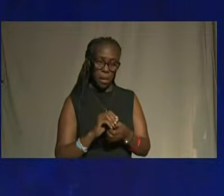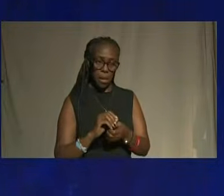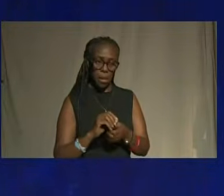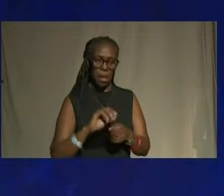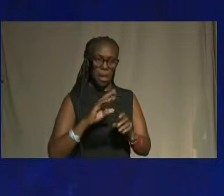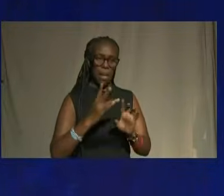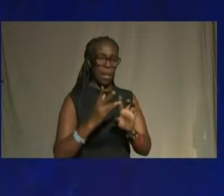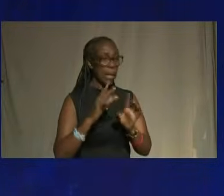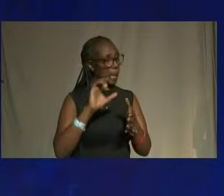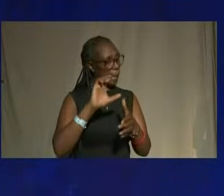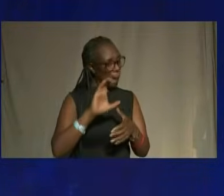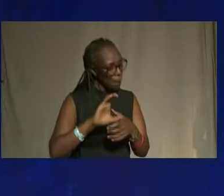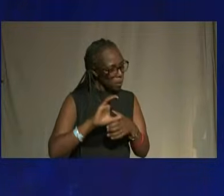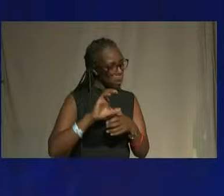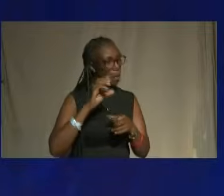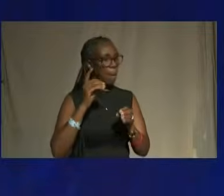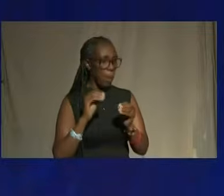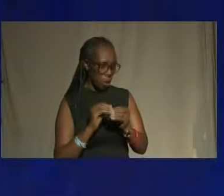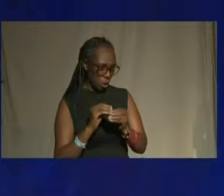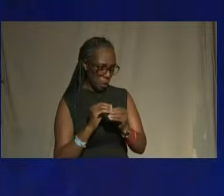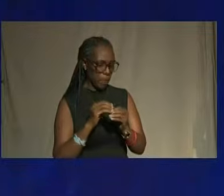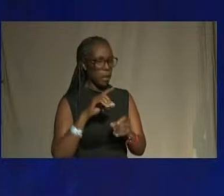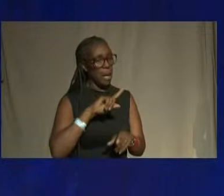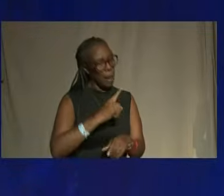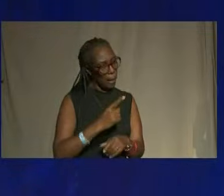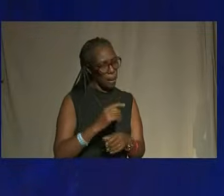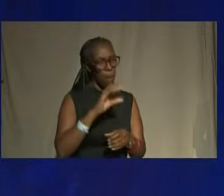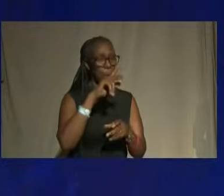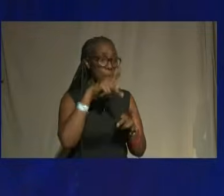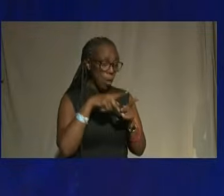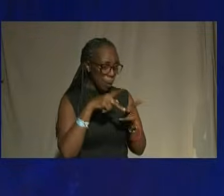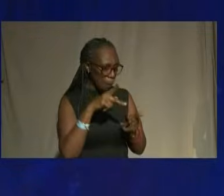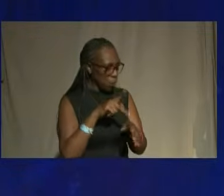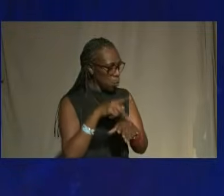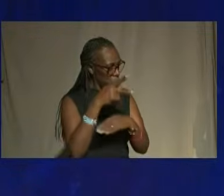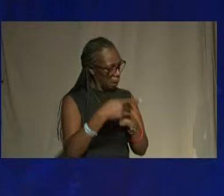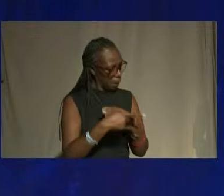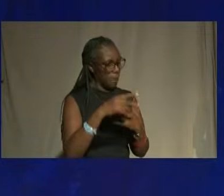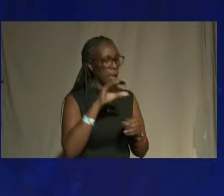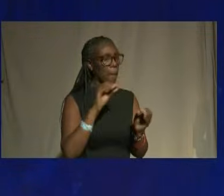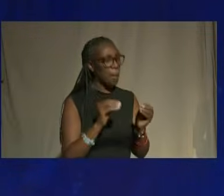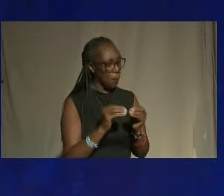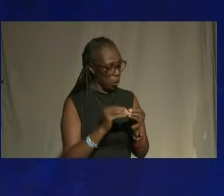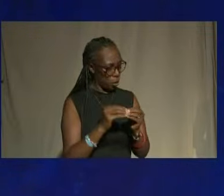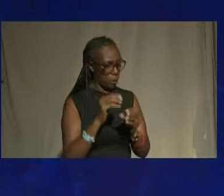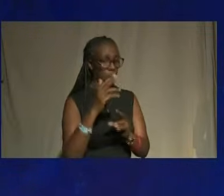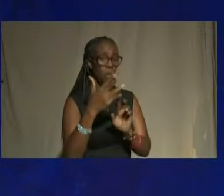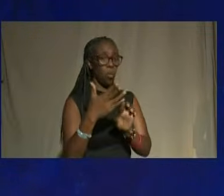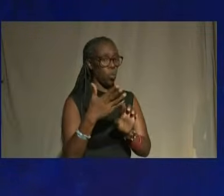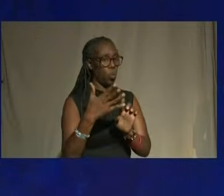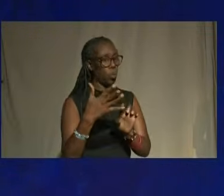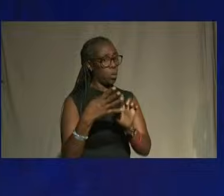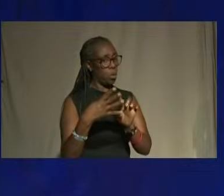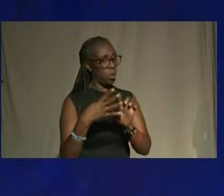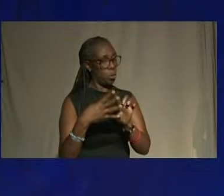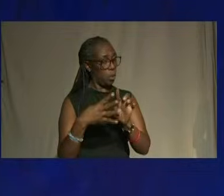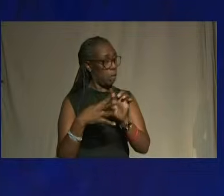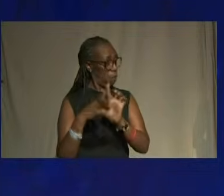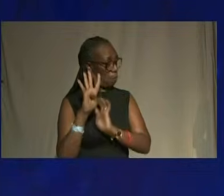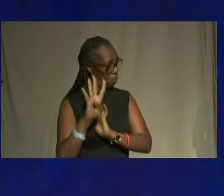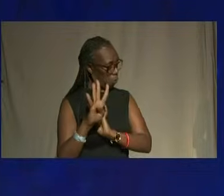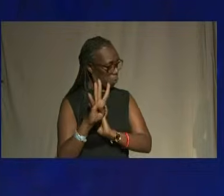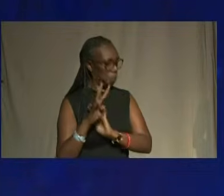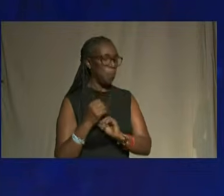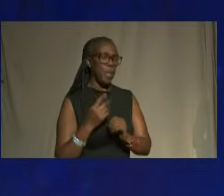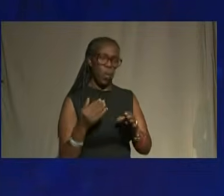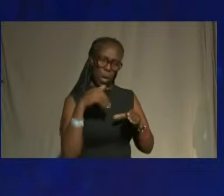then you have the programmatic budget. As a political party, we would have our own priorities, and we will look at the programmatic budget and